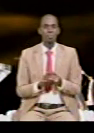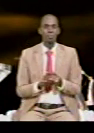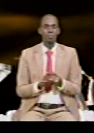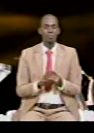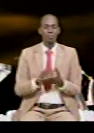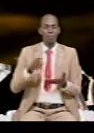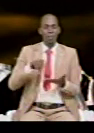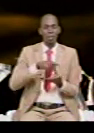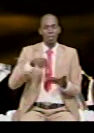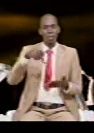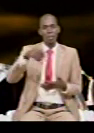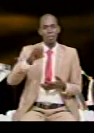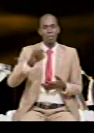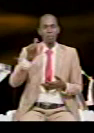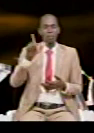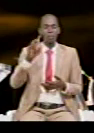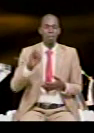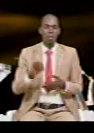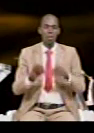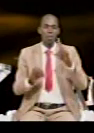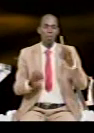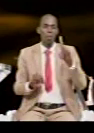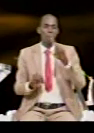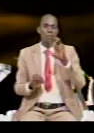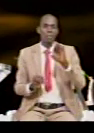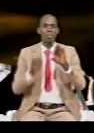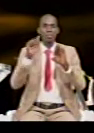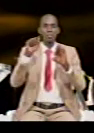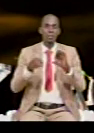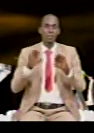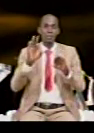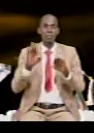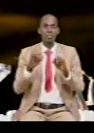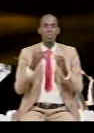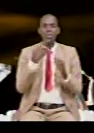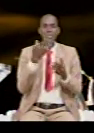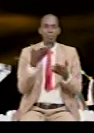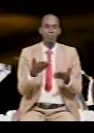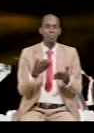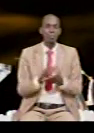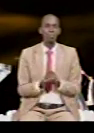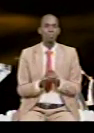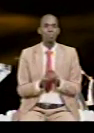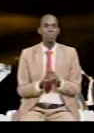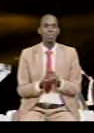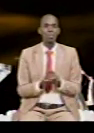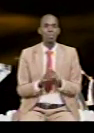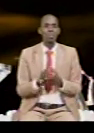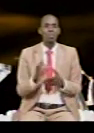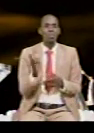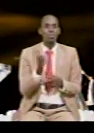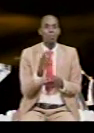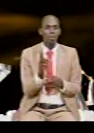9, Psalm 119, verse 9, it says there, it says, wherewithal